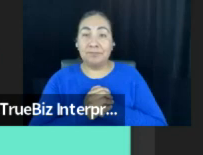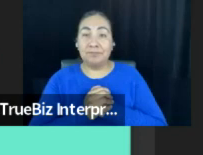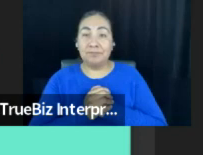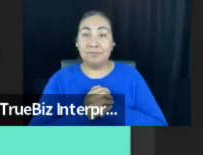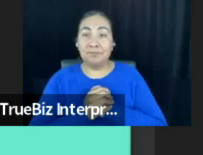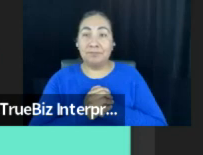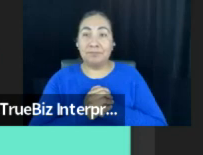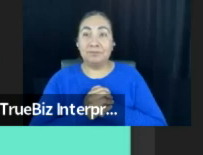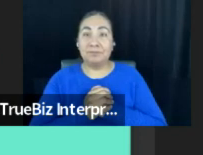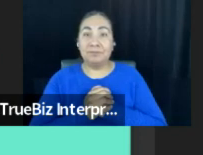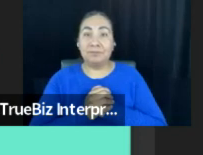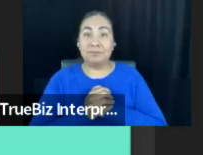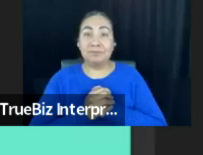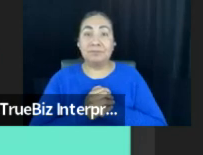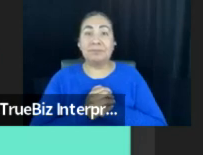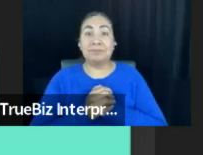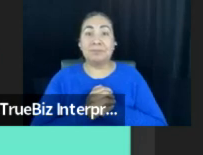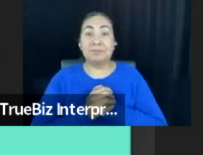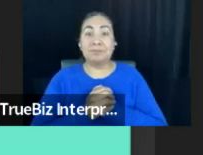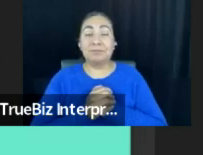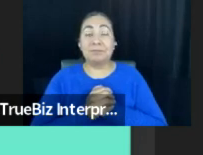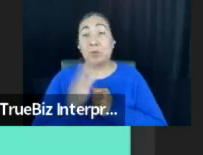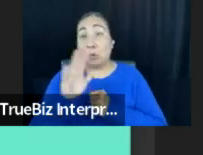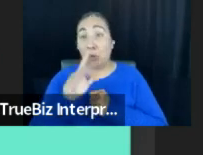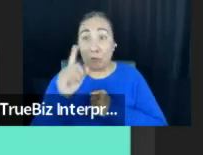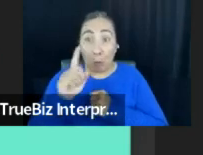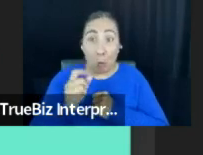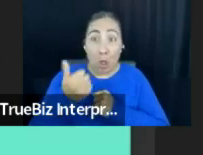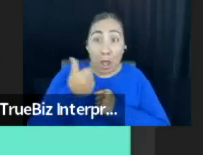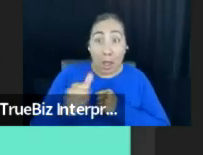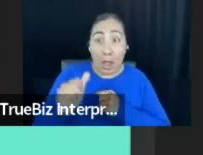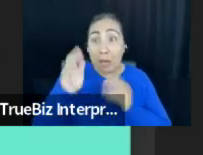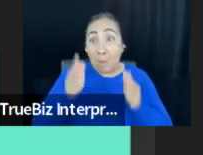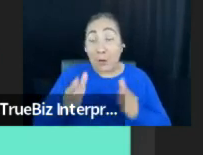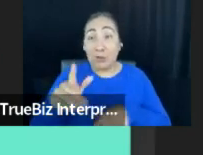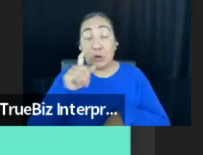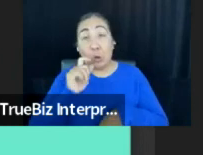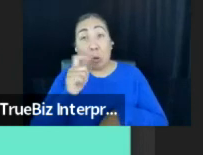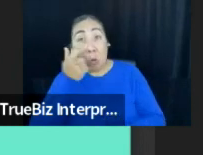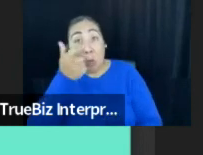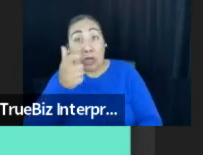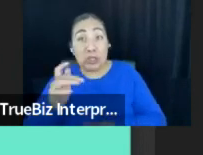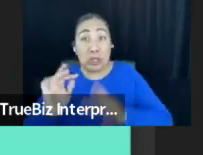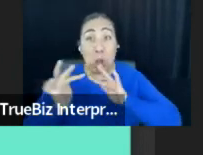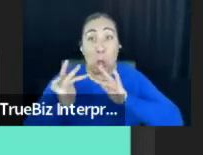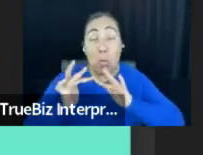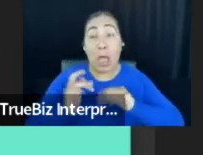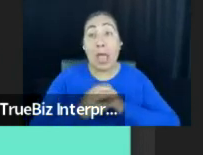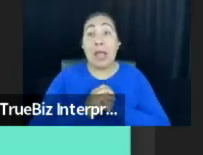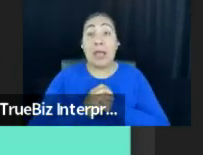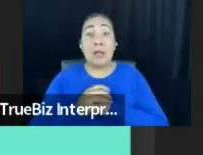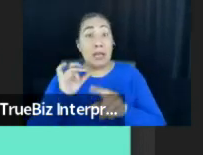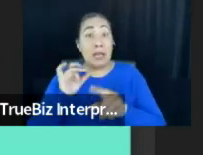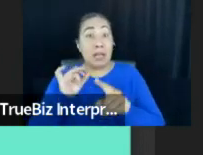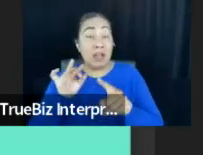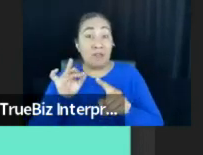streamed as well. So for anyone who is also watching online, if you